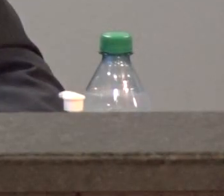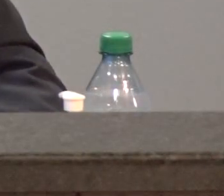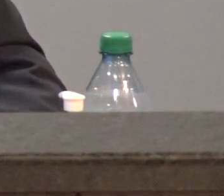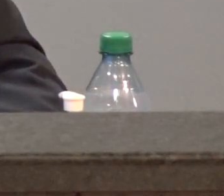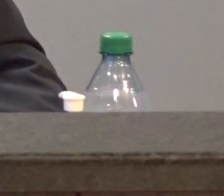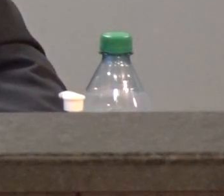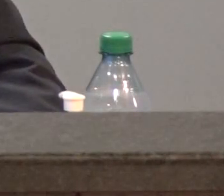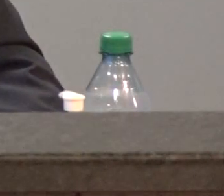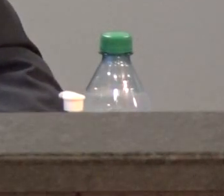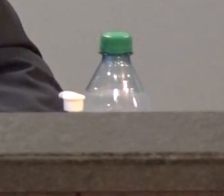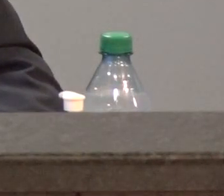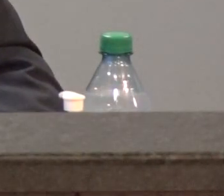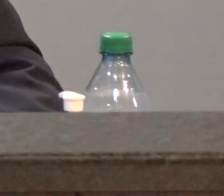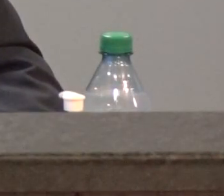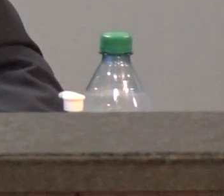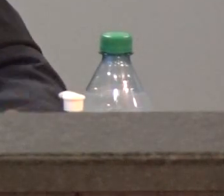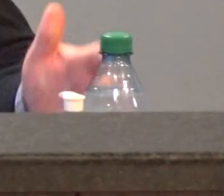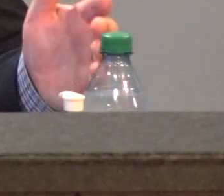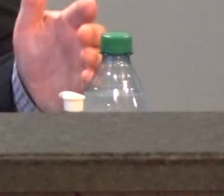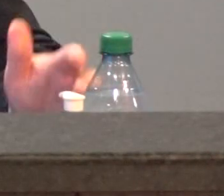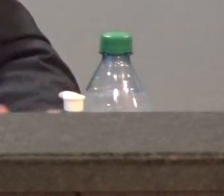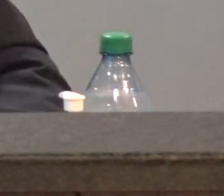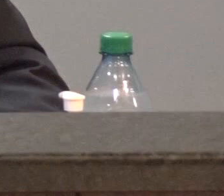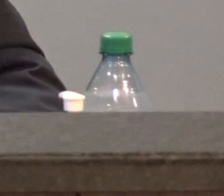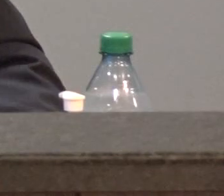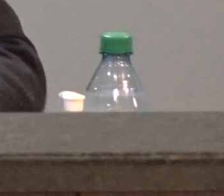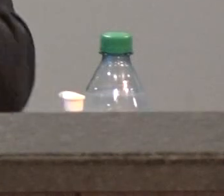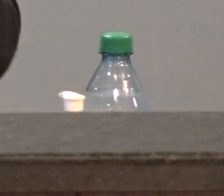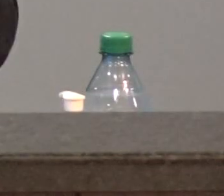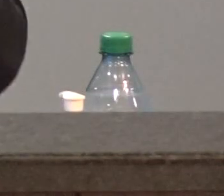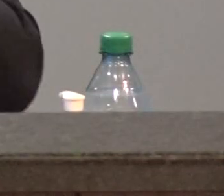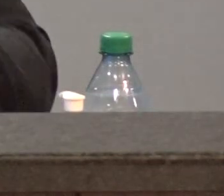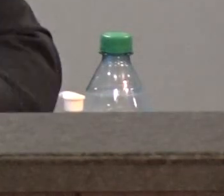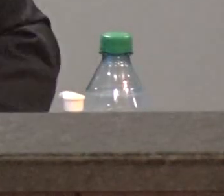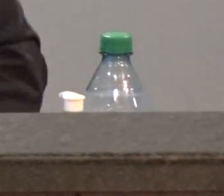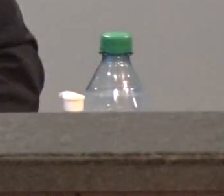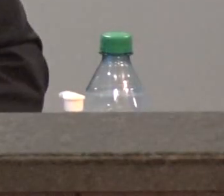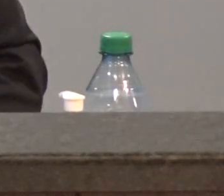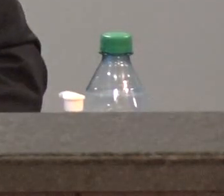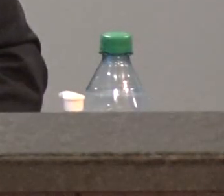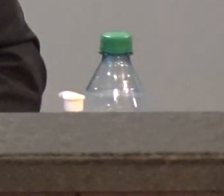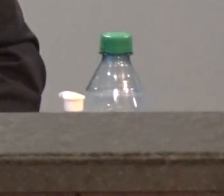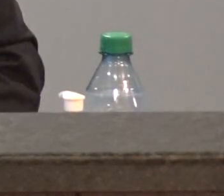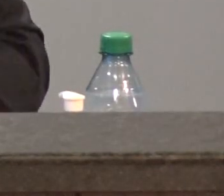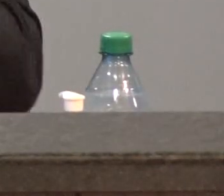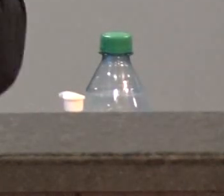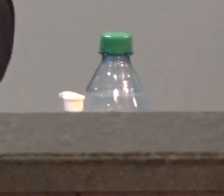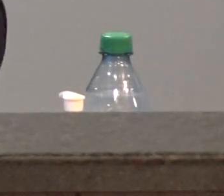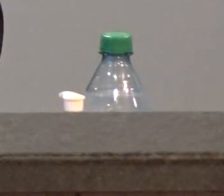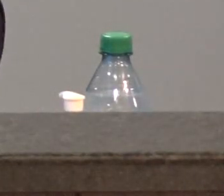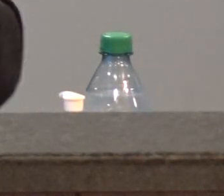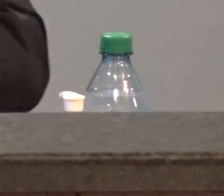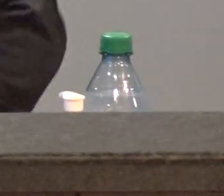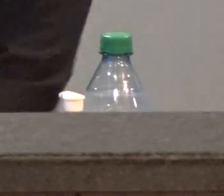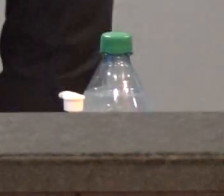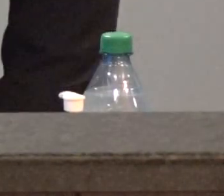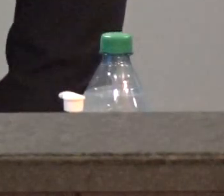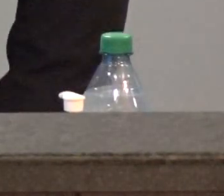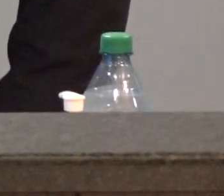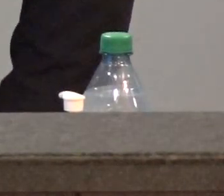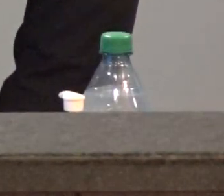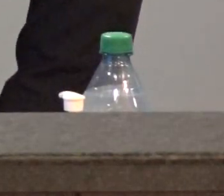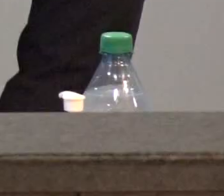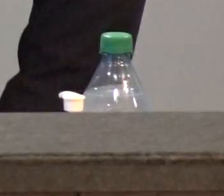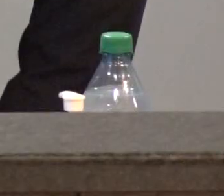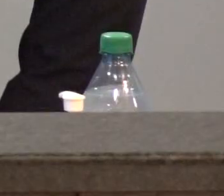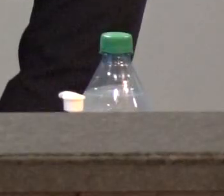with that. And right, the goal is, I mean, obvious to generate some laughs and